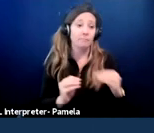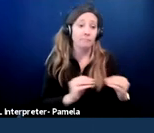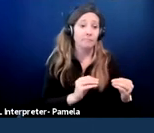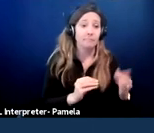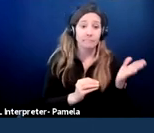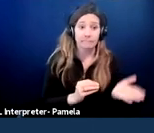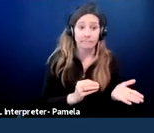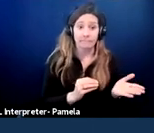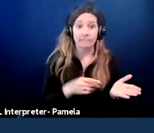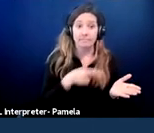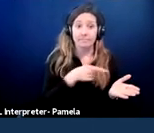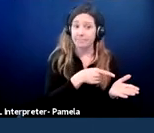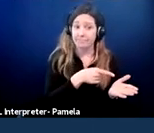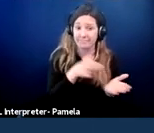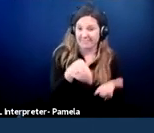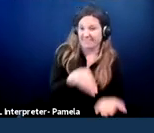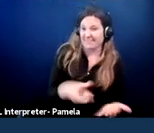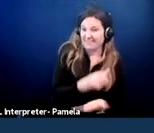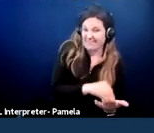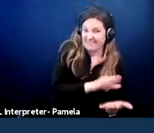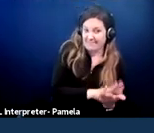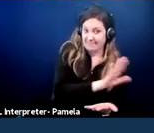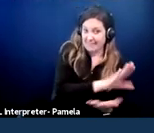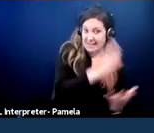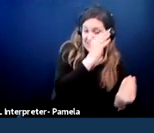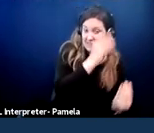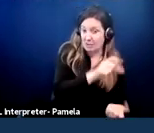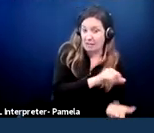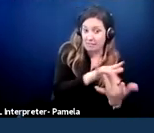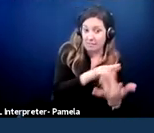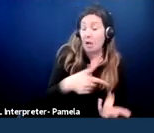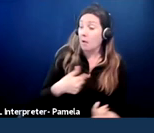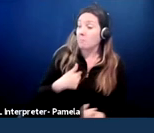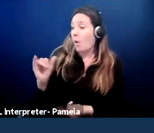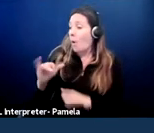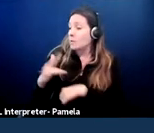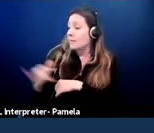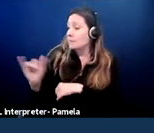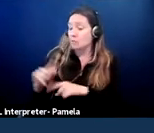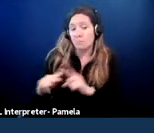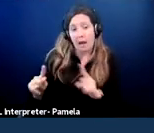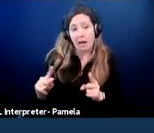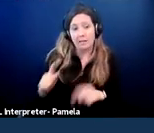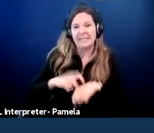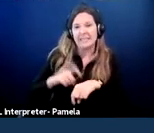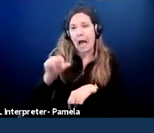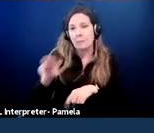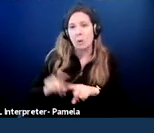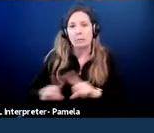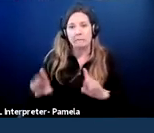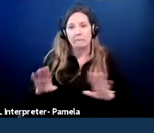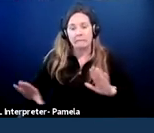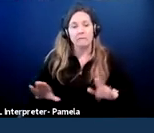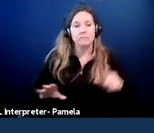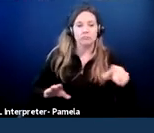Take a list of his details, reach out to him. I mean, I'm always available as well. But for time zone differences, and the main